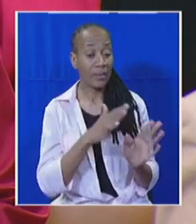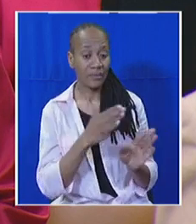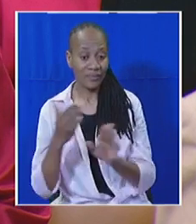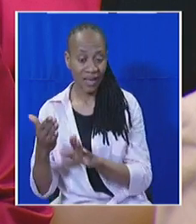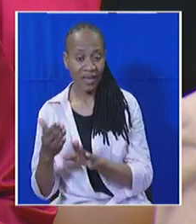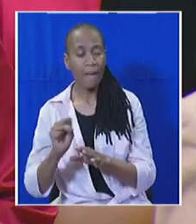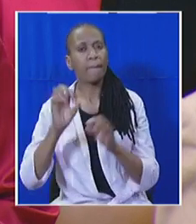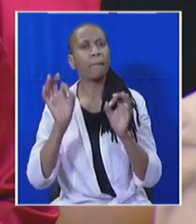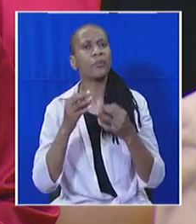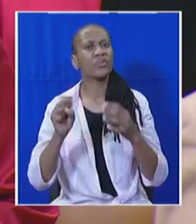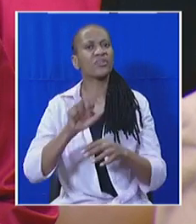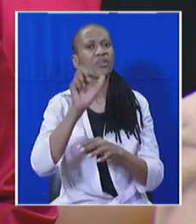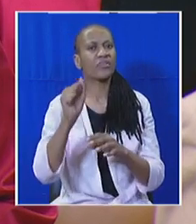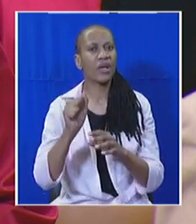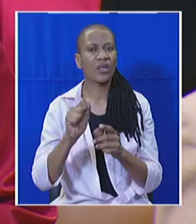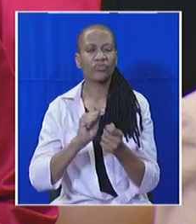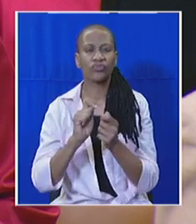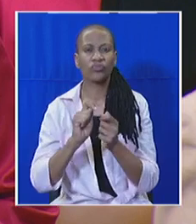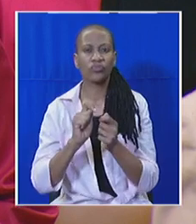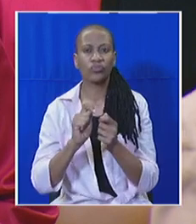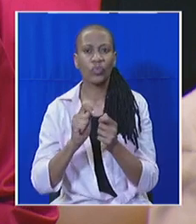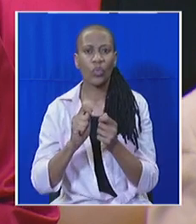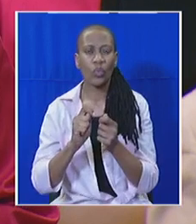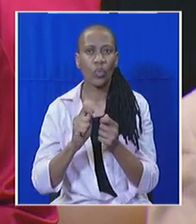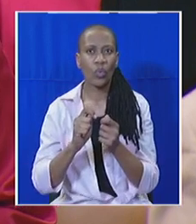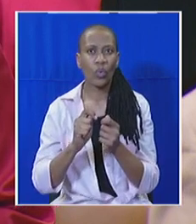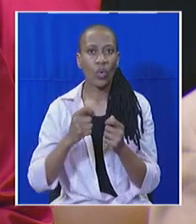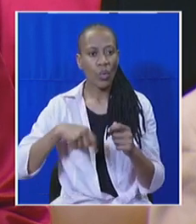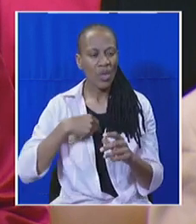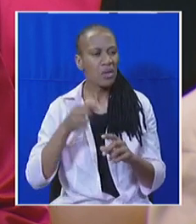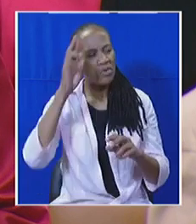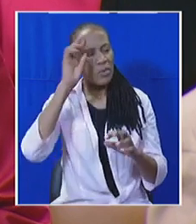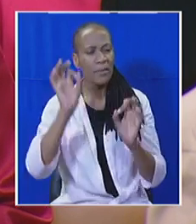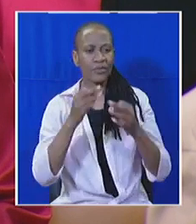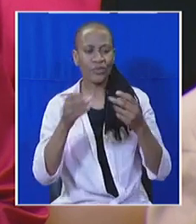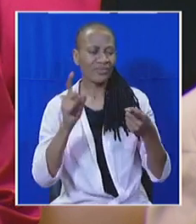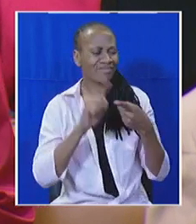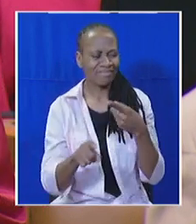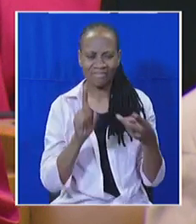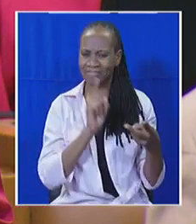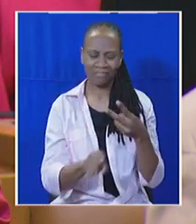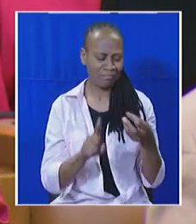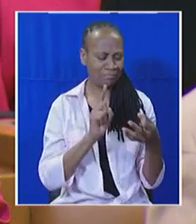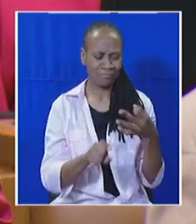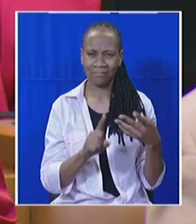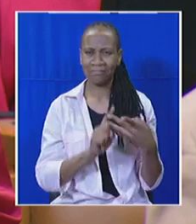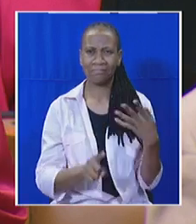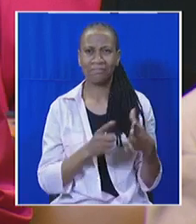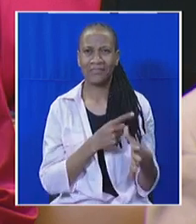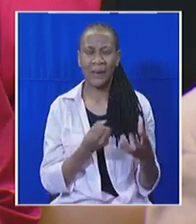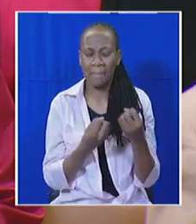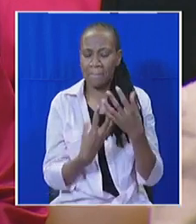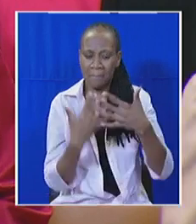South Africa with such timeless tracks as Weekend Special, Vulindlela, Noma Kanjani, Wedding Day, and